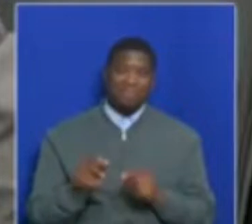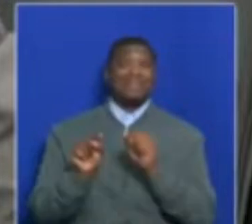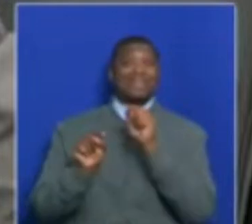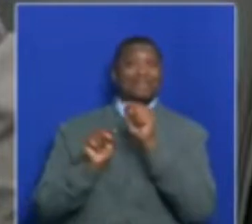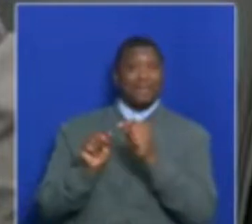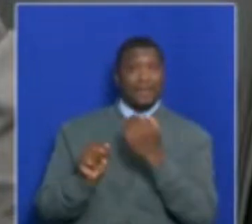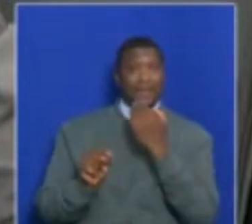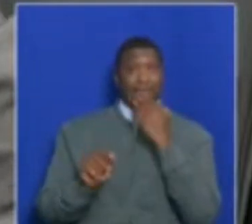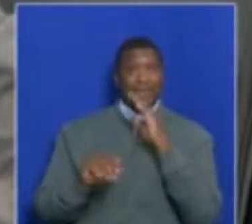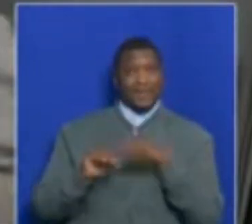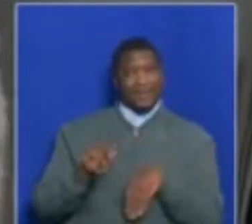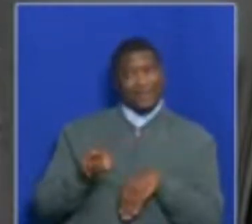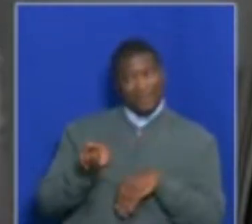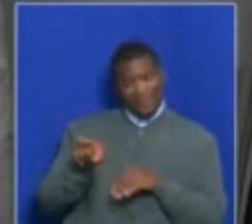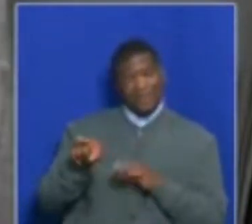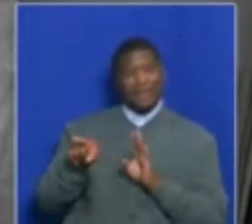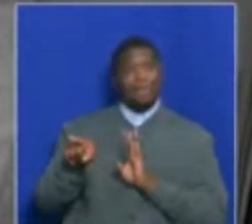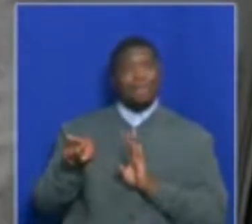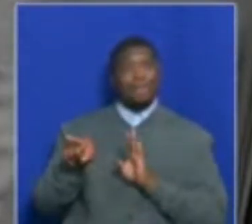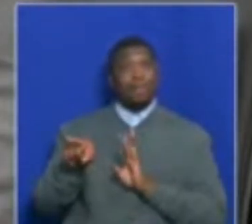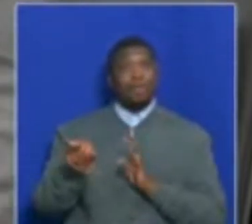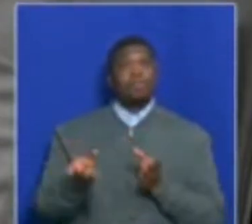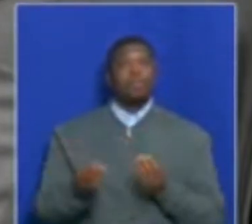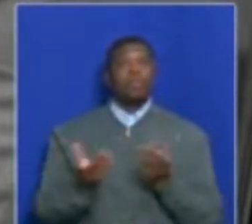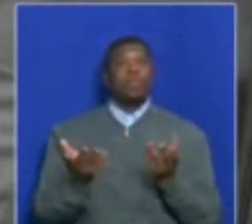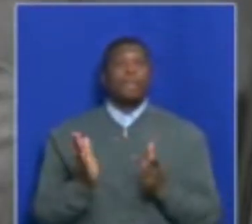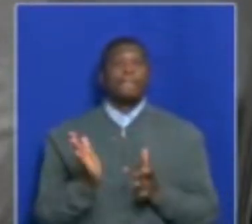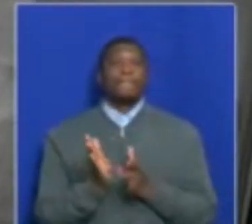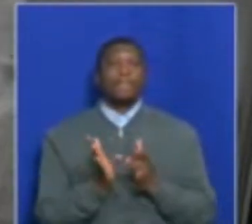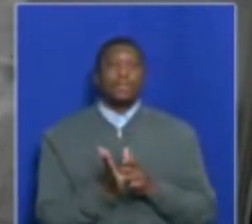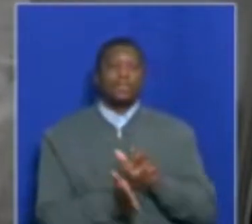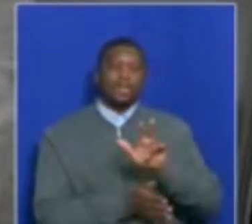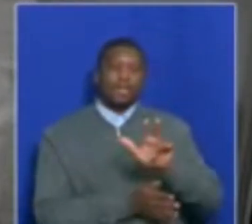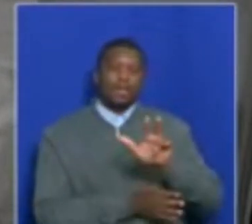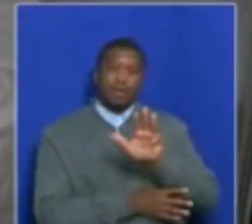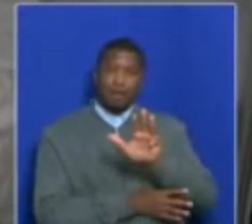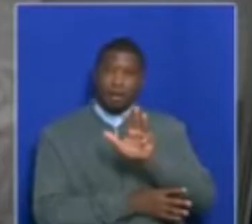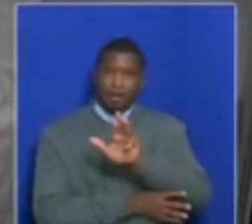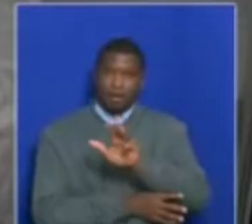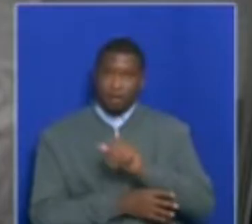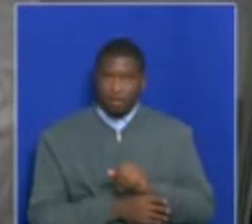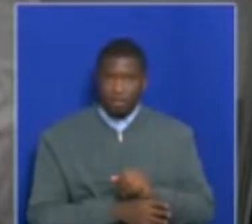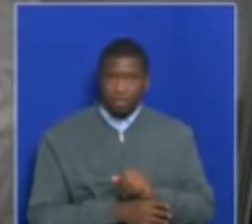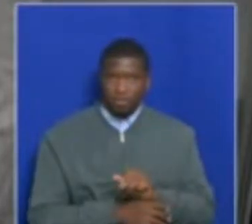Loftus. That's at page 899. 899, that's correct. This one is legible.